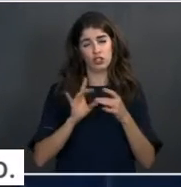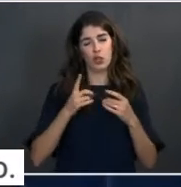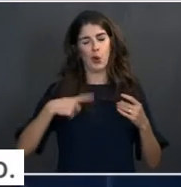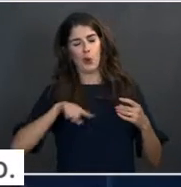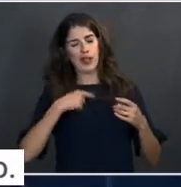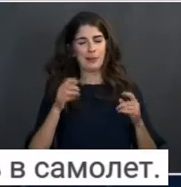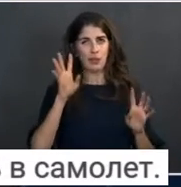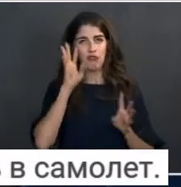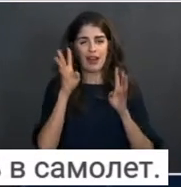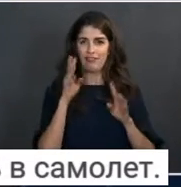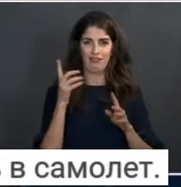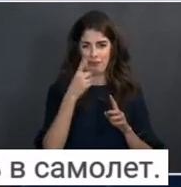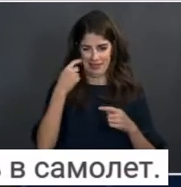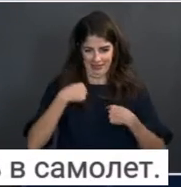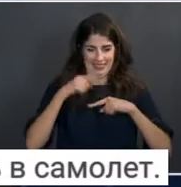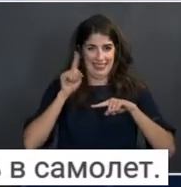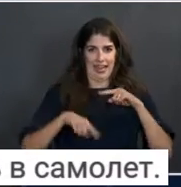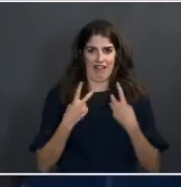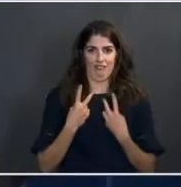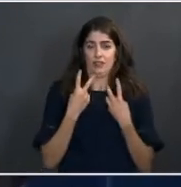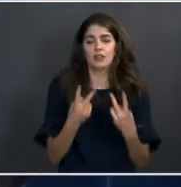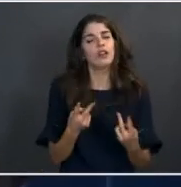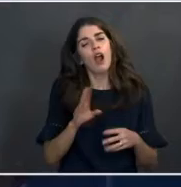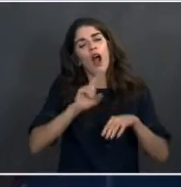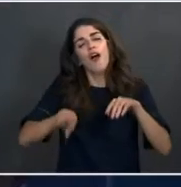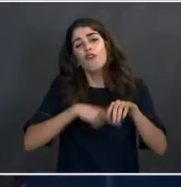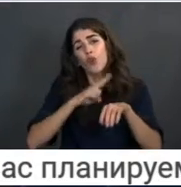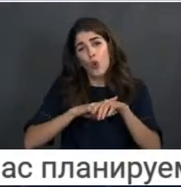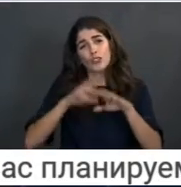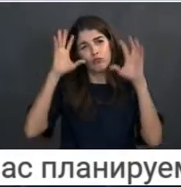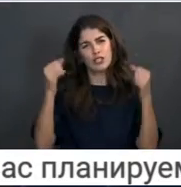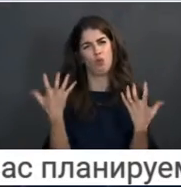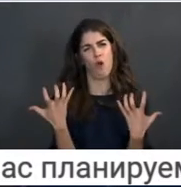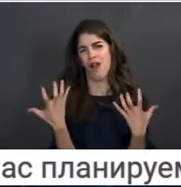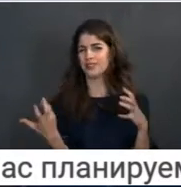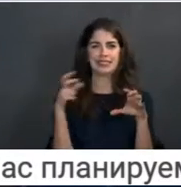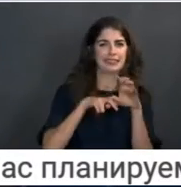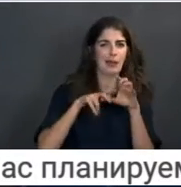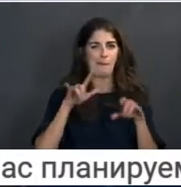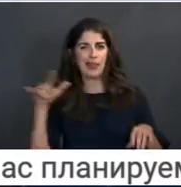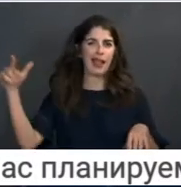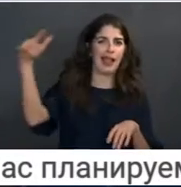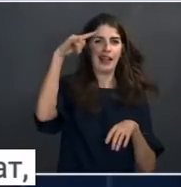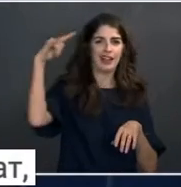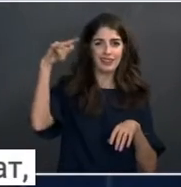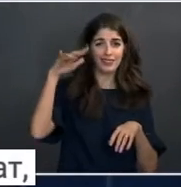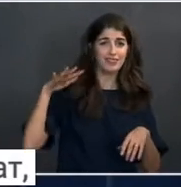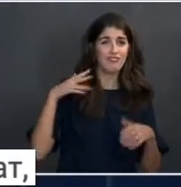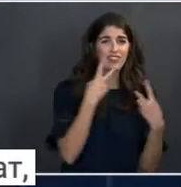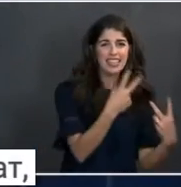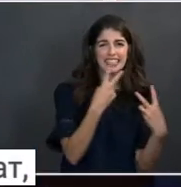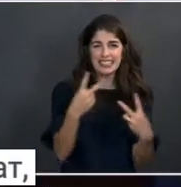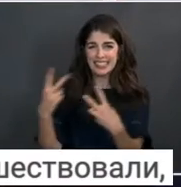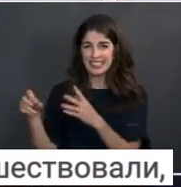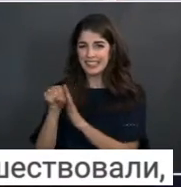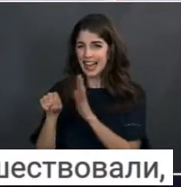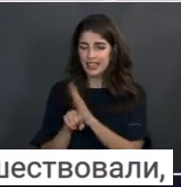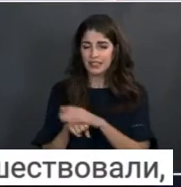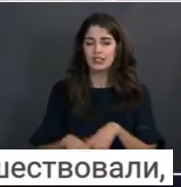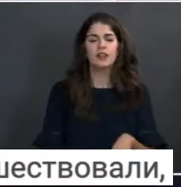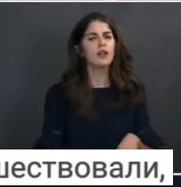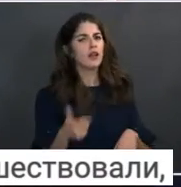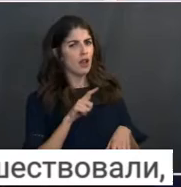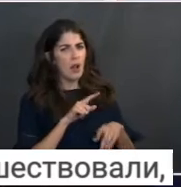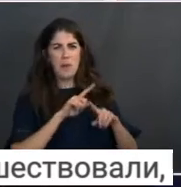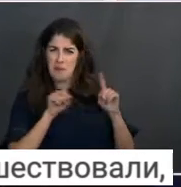little outside of the box. Certainly his preference would be to get on a plane and fly around the country, but that's not the step we're planning currently. As a candidate, President Biden